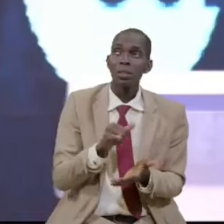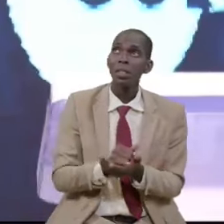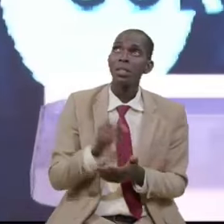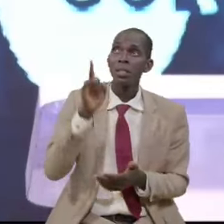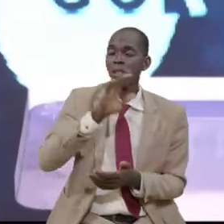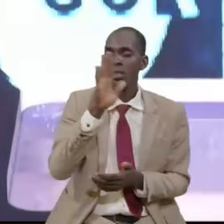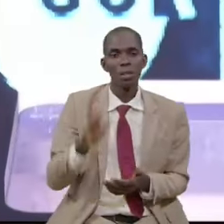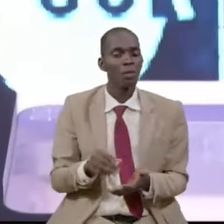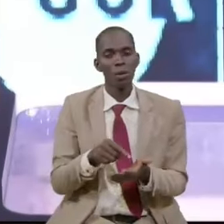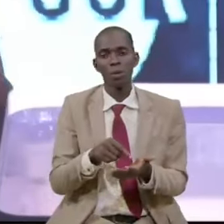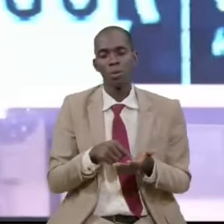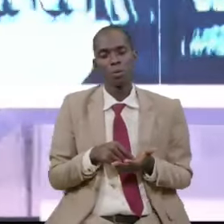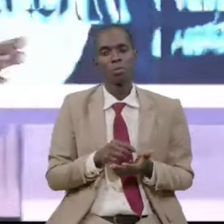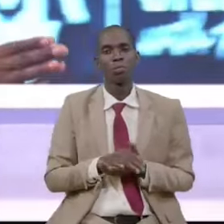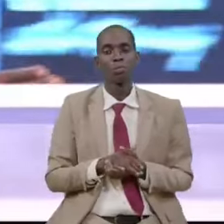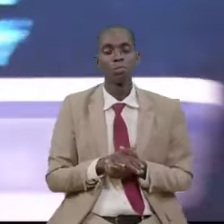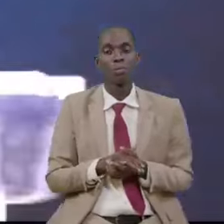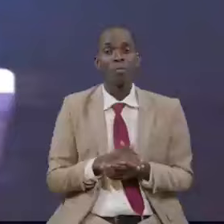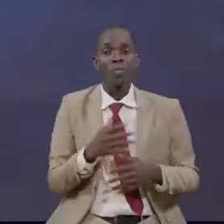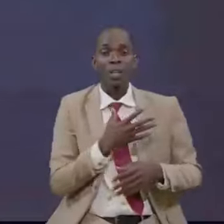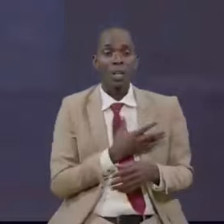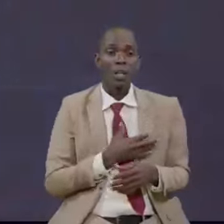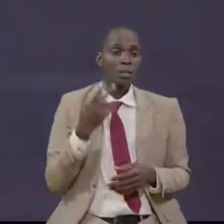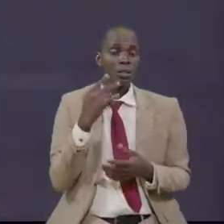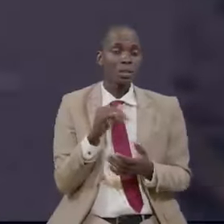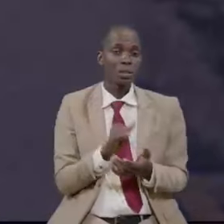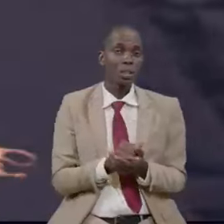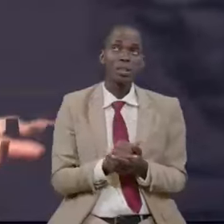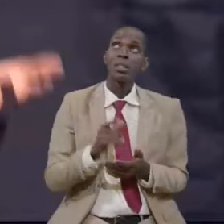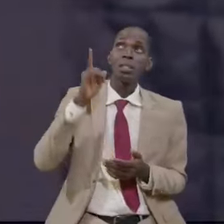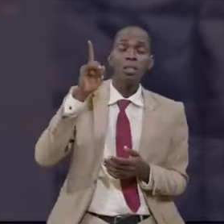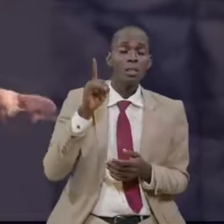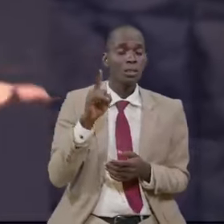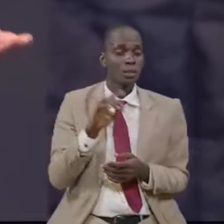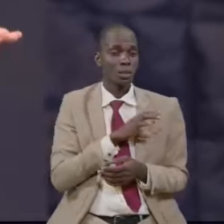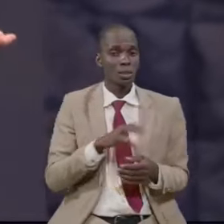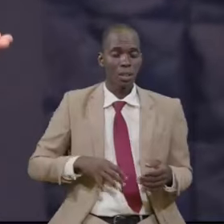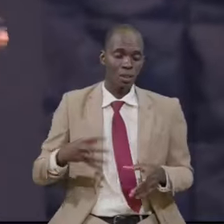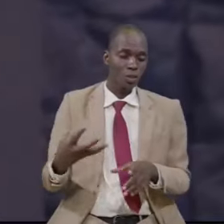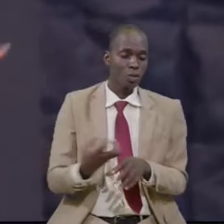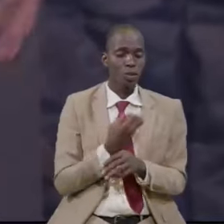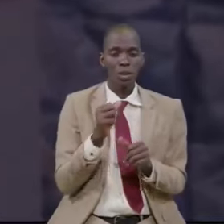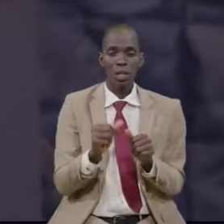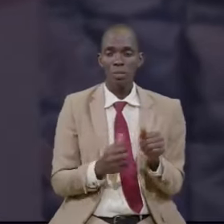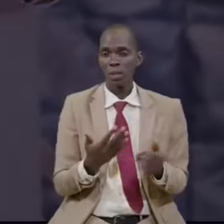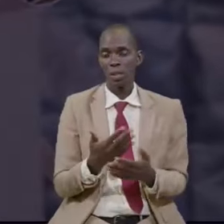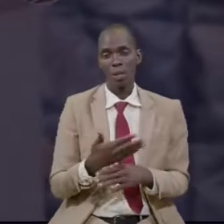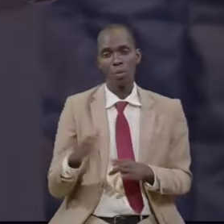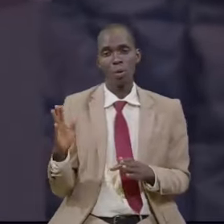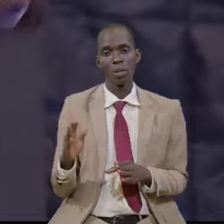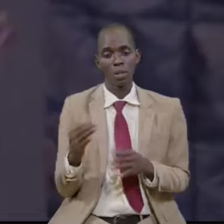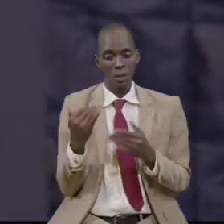took everything away, so that Jesus now has taken